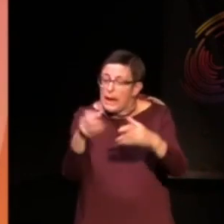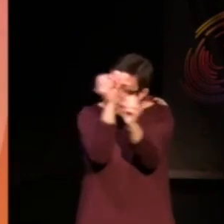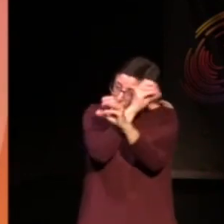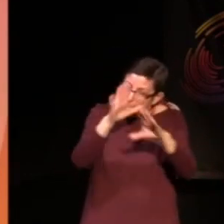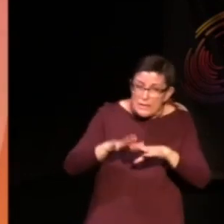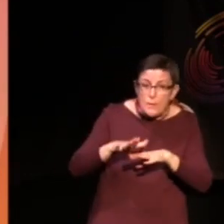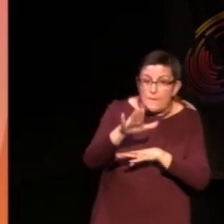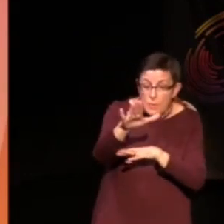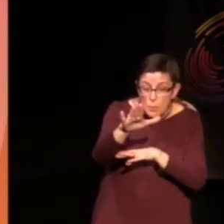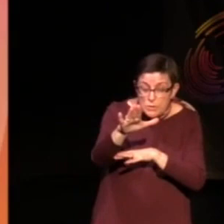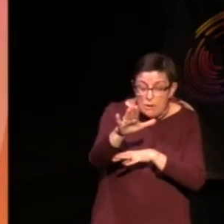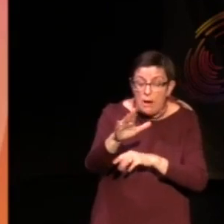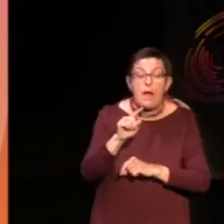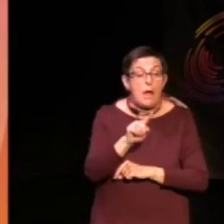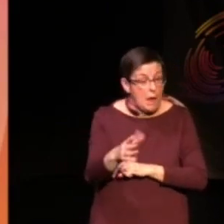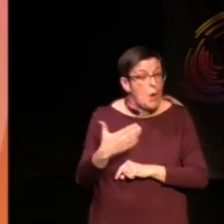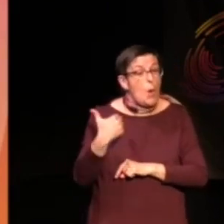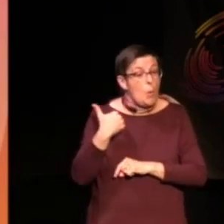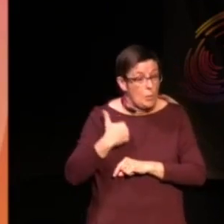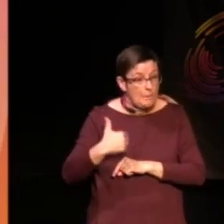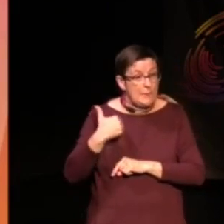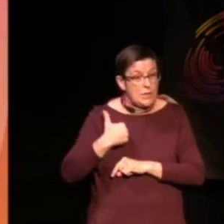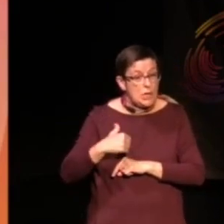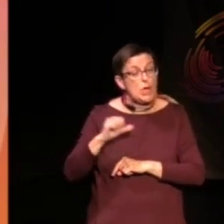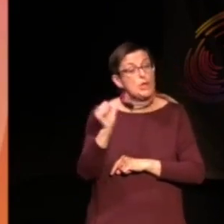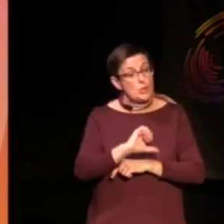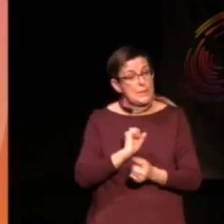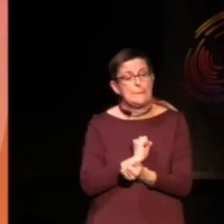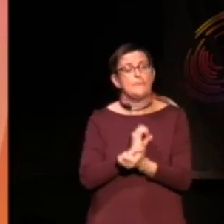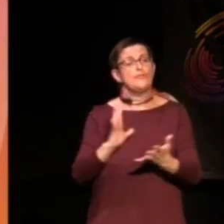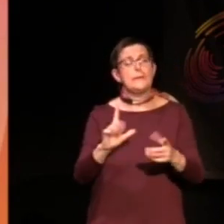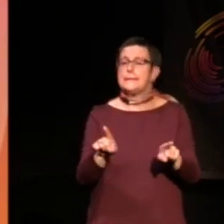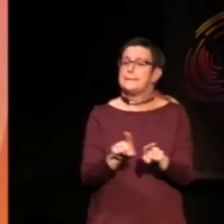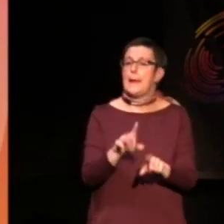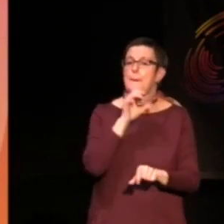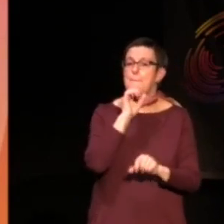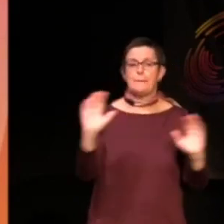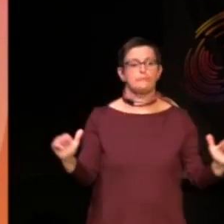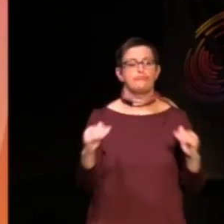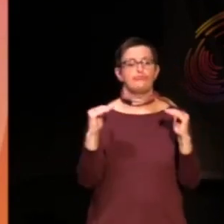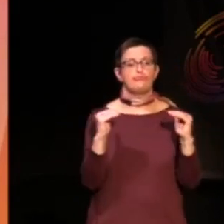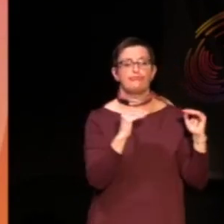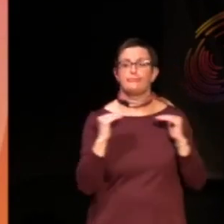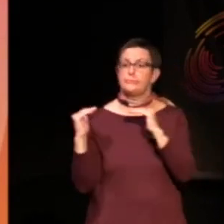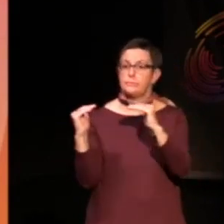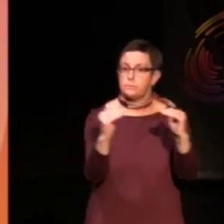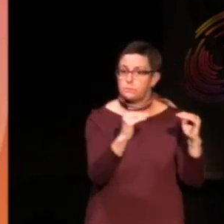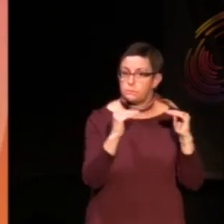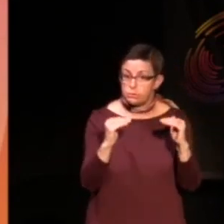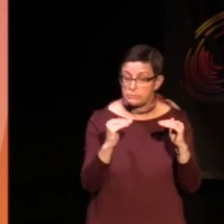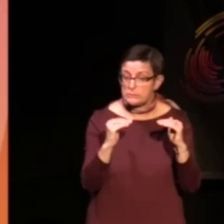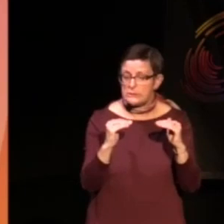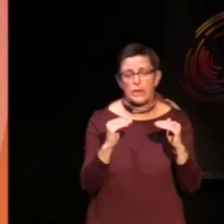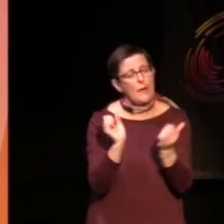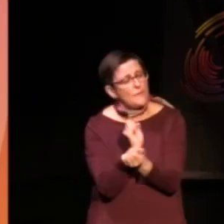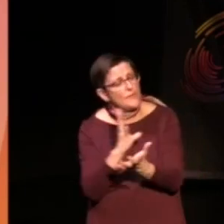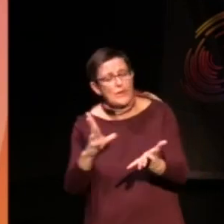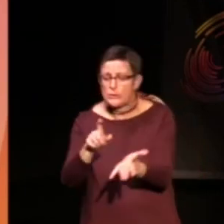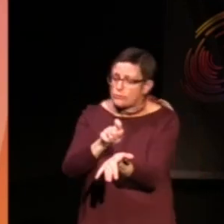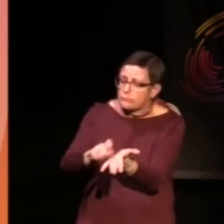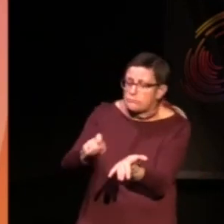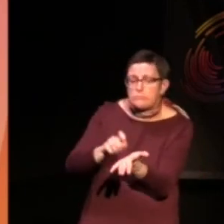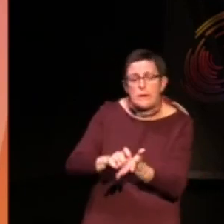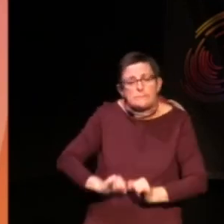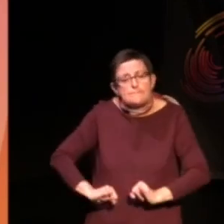where women are to be free as men. Daring to write about taboos, he supported not only